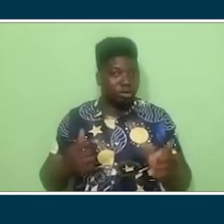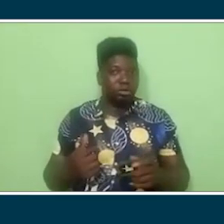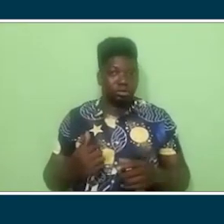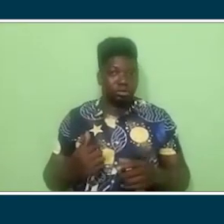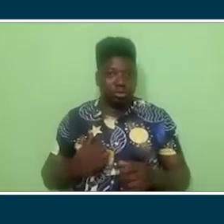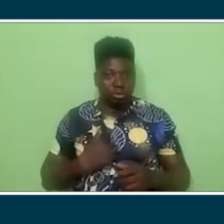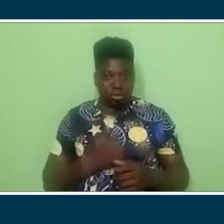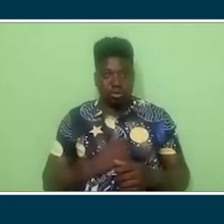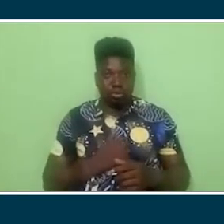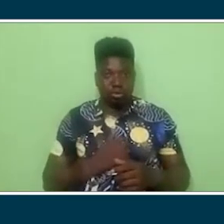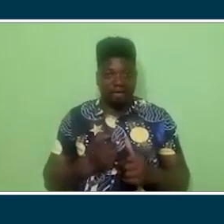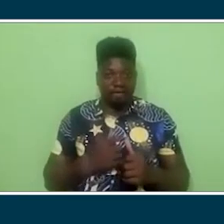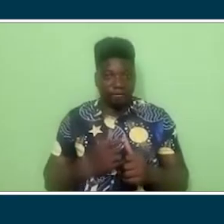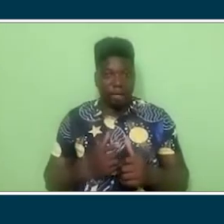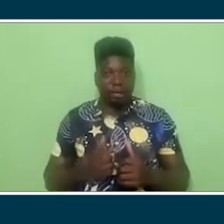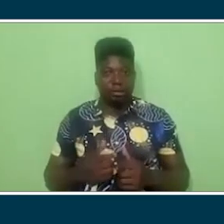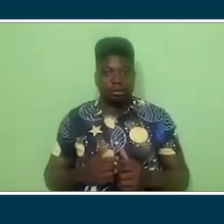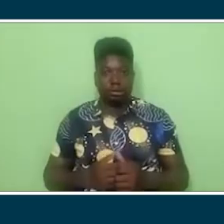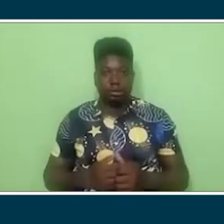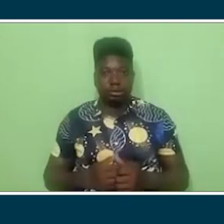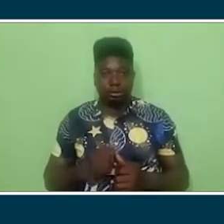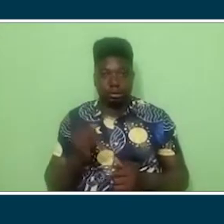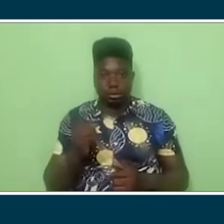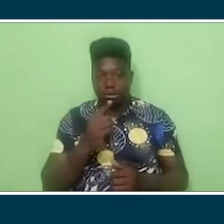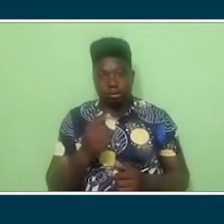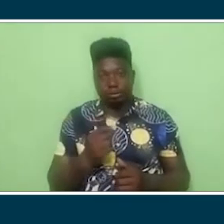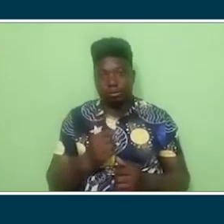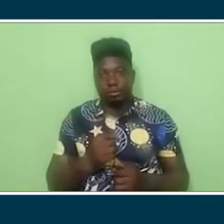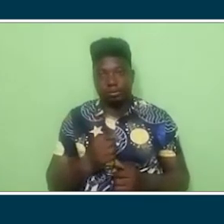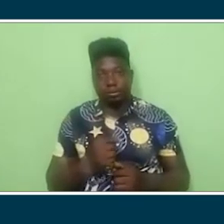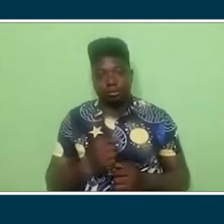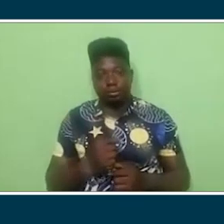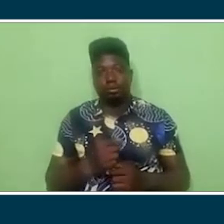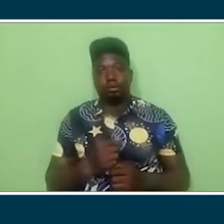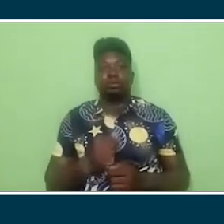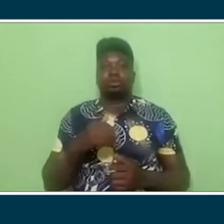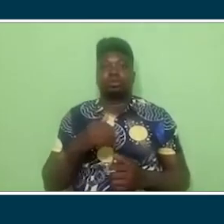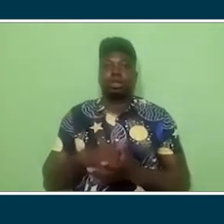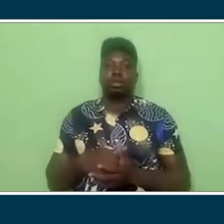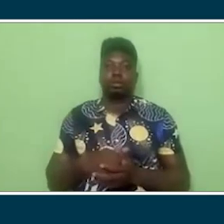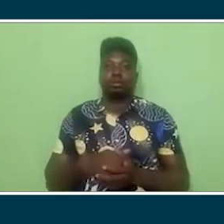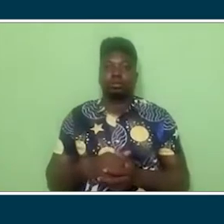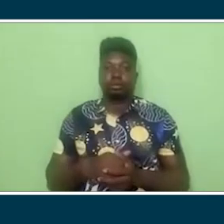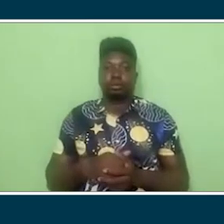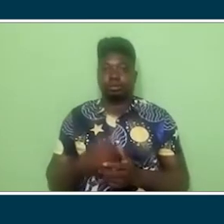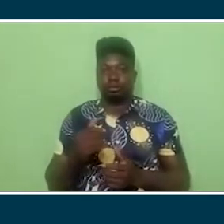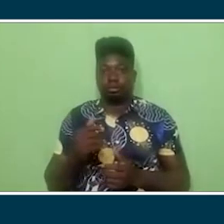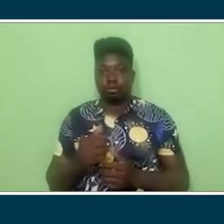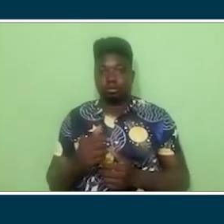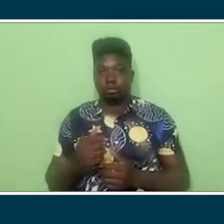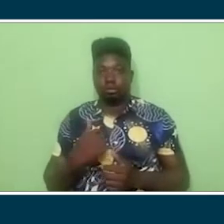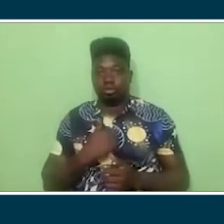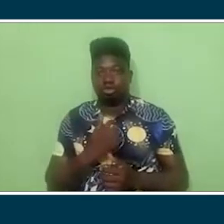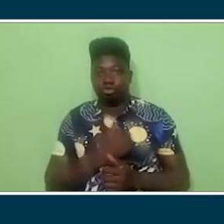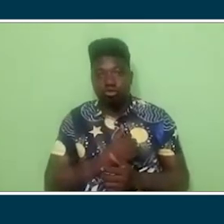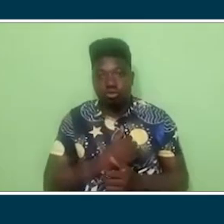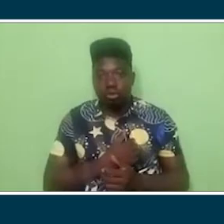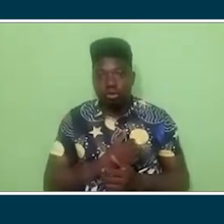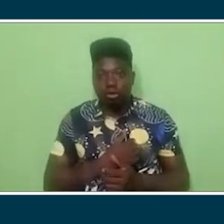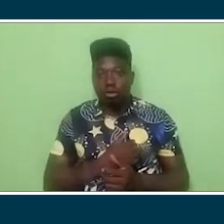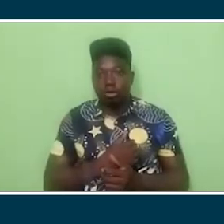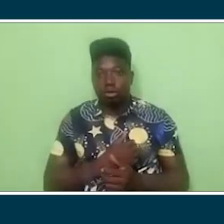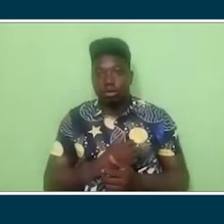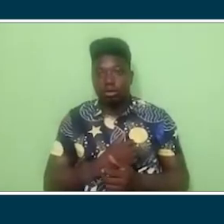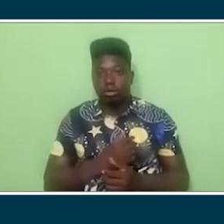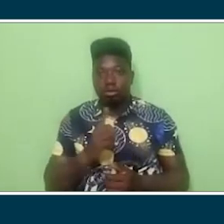first. This is the key. So what I want to build is a world of discernment where we continue to be